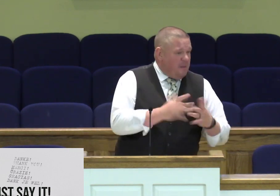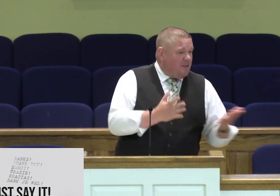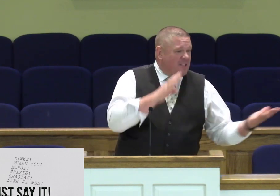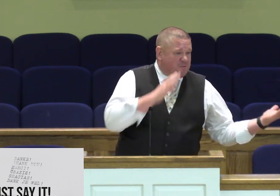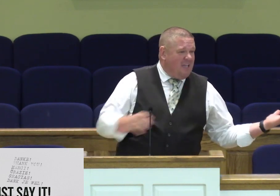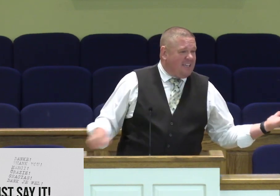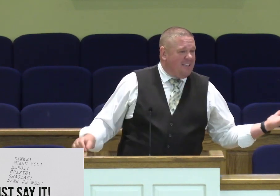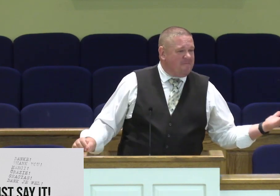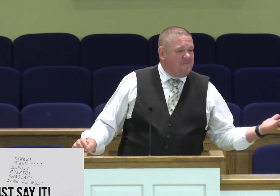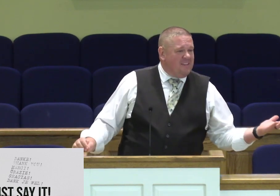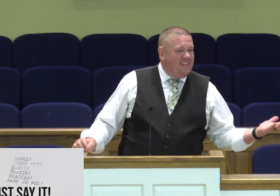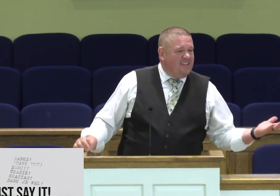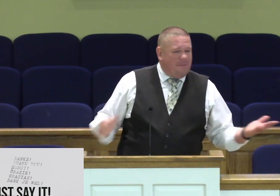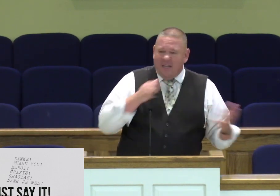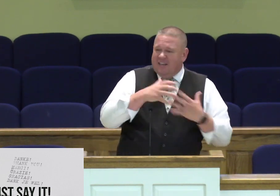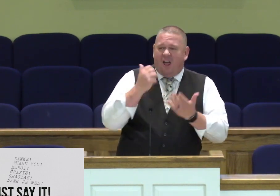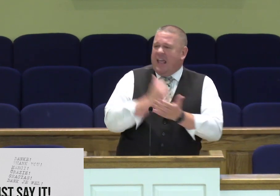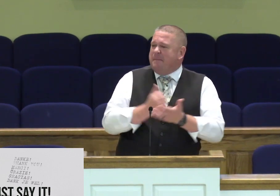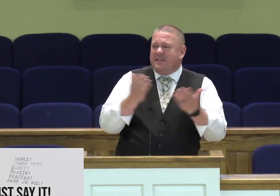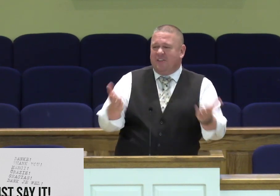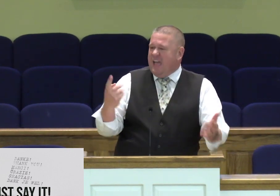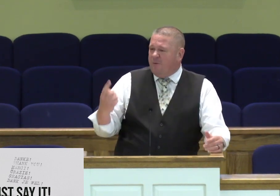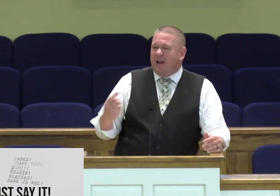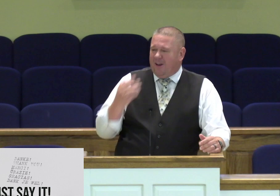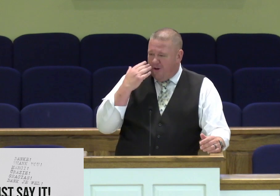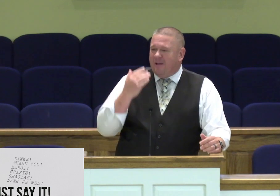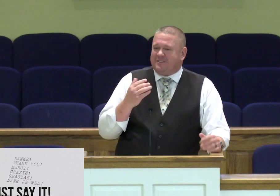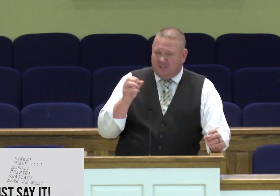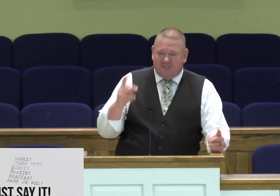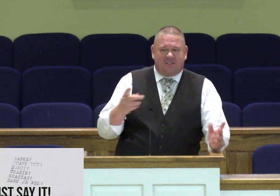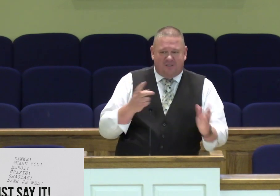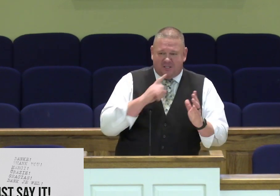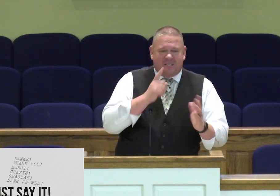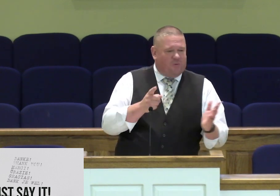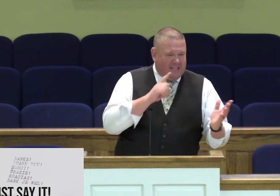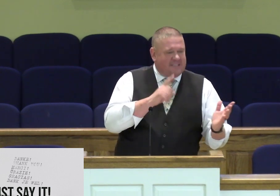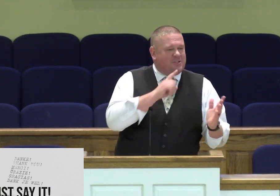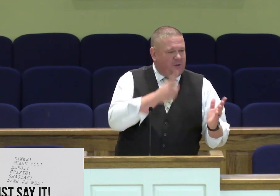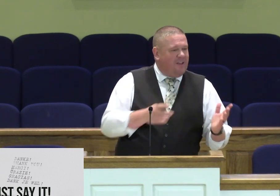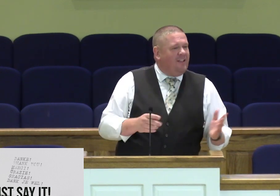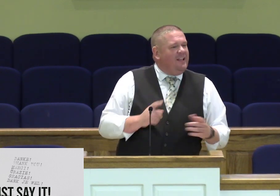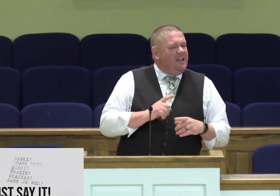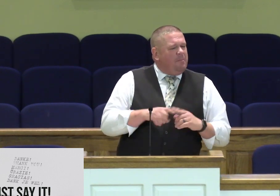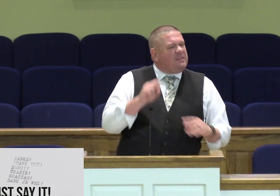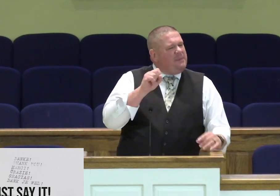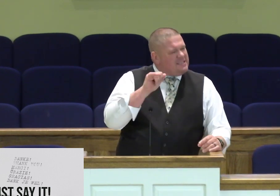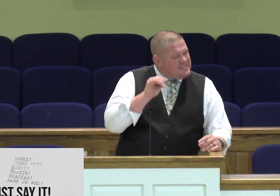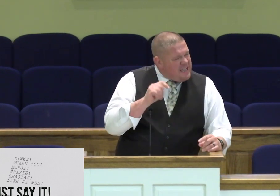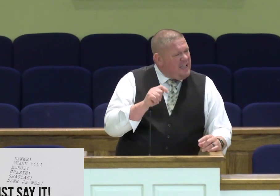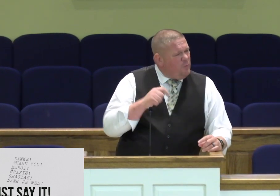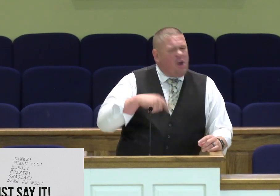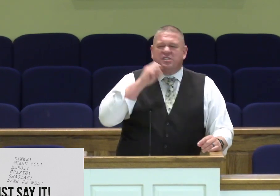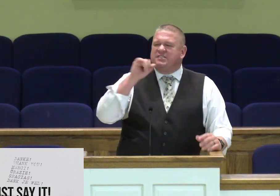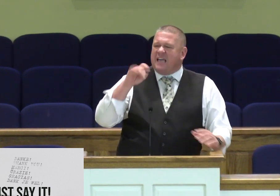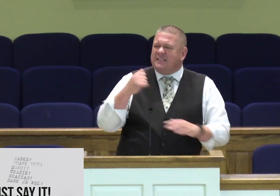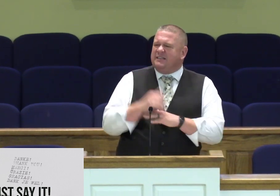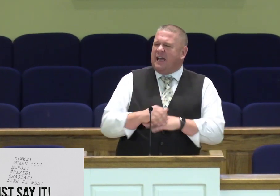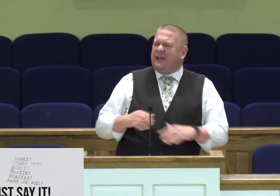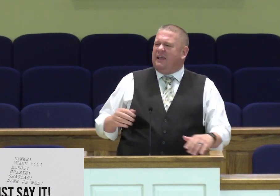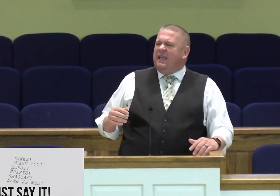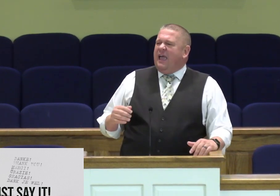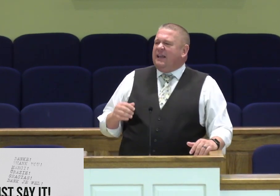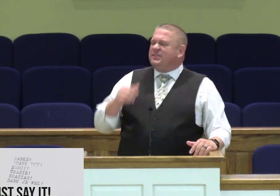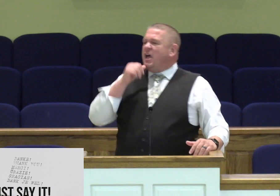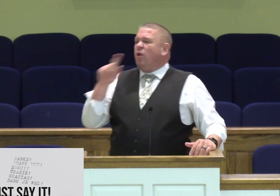saints, biblically speaking. I'm not getting a lot of amens on that one, I know. It's what it is. It's real. But to be a saint, we are saints